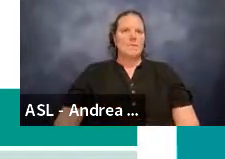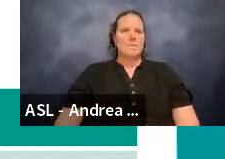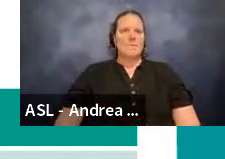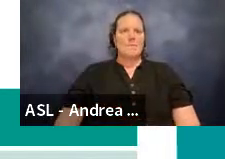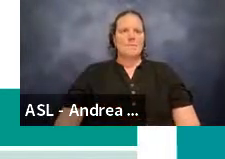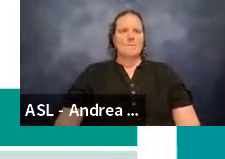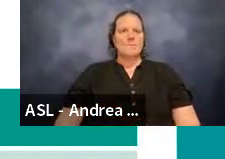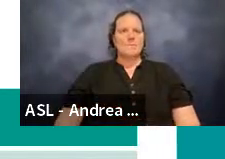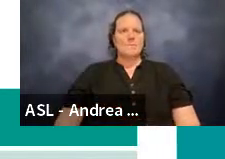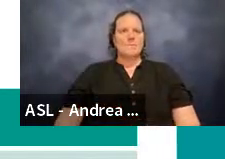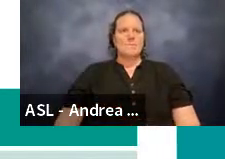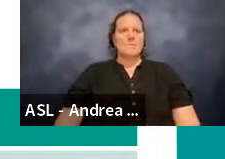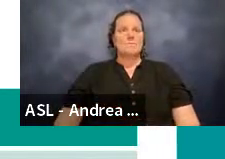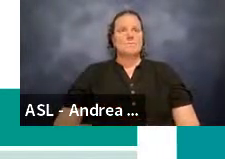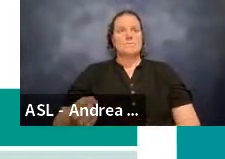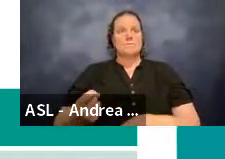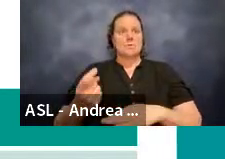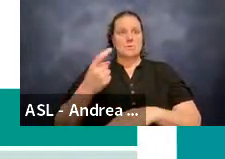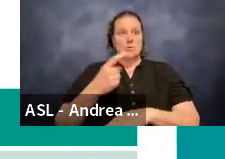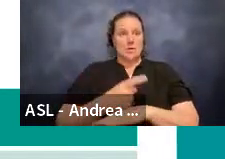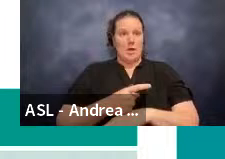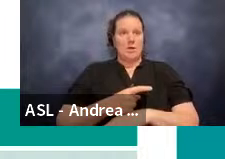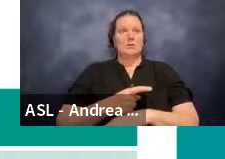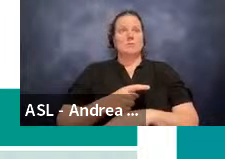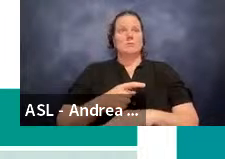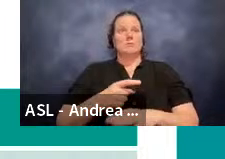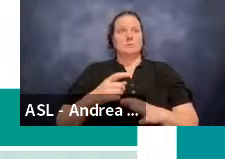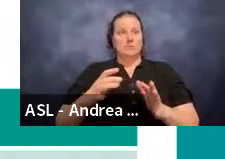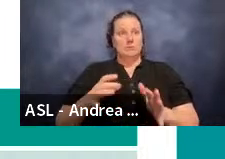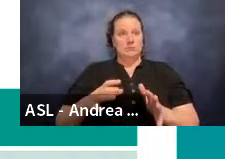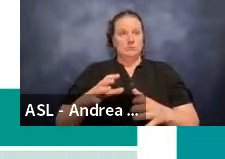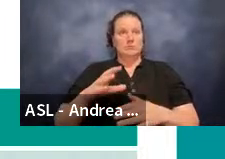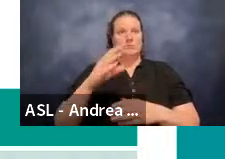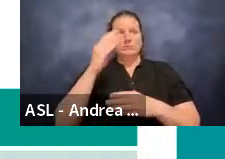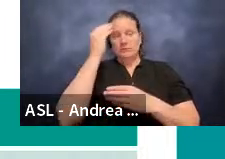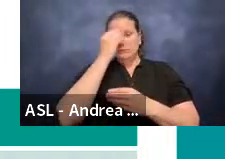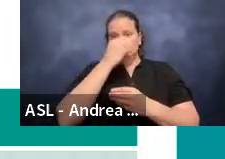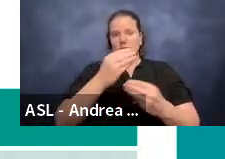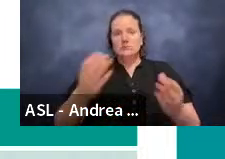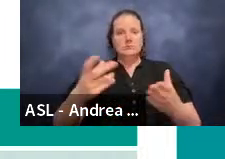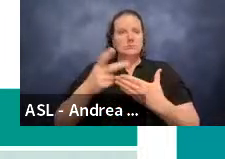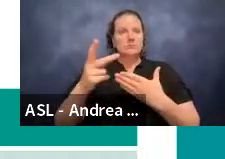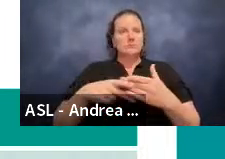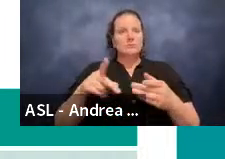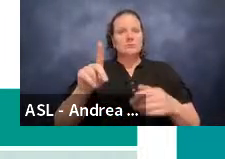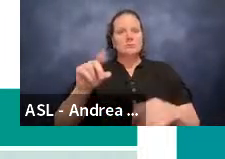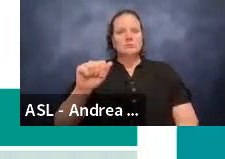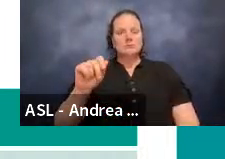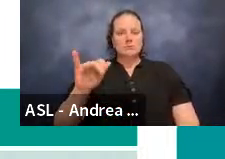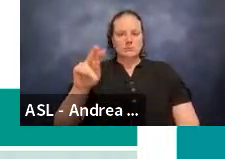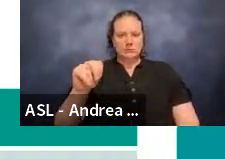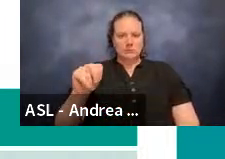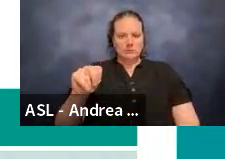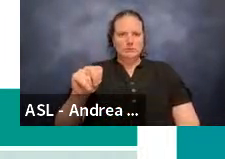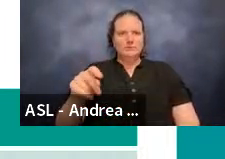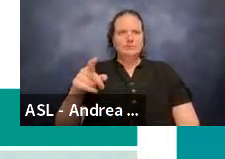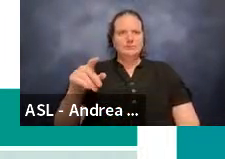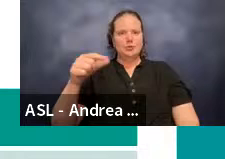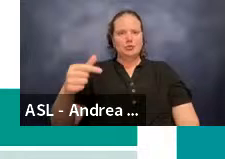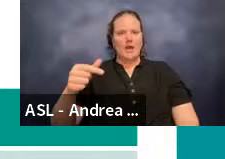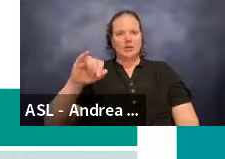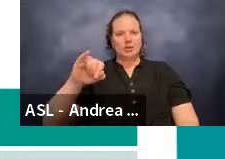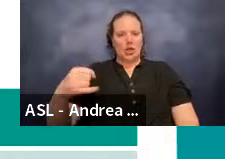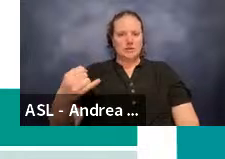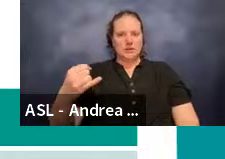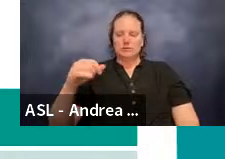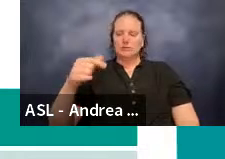We will today get updates from program administrators. Greg Johnson